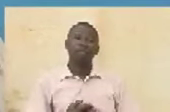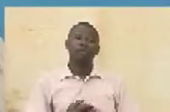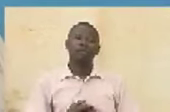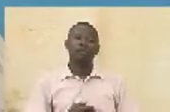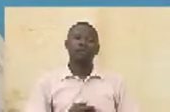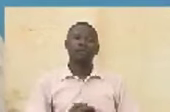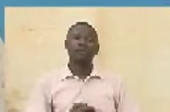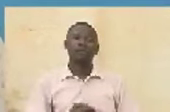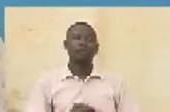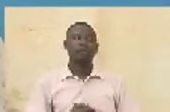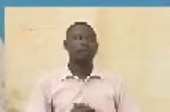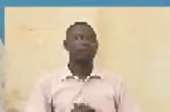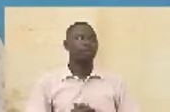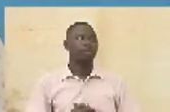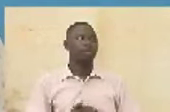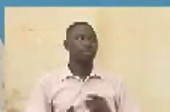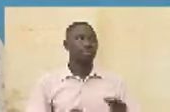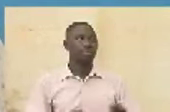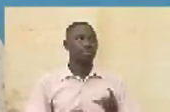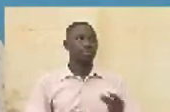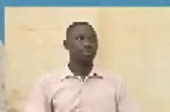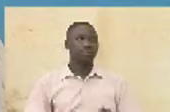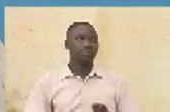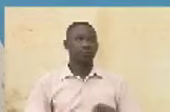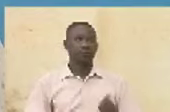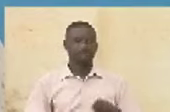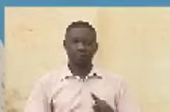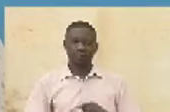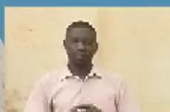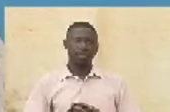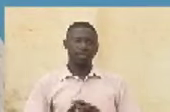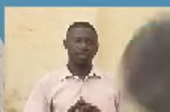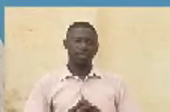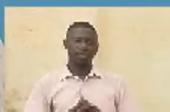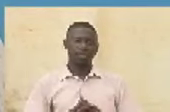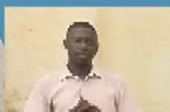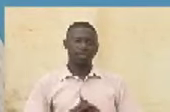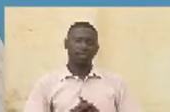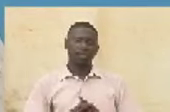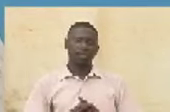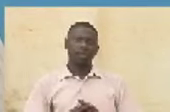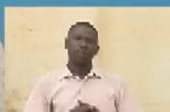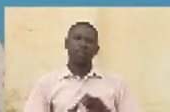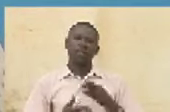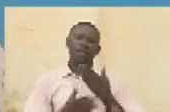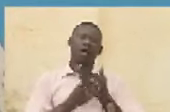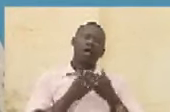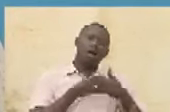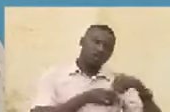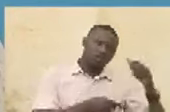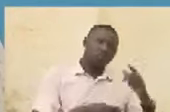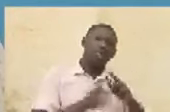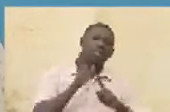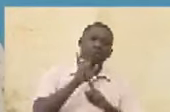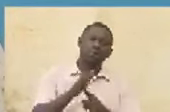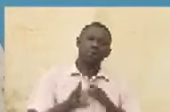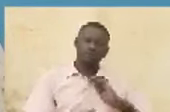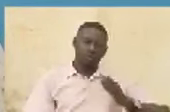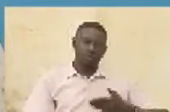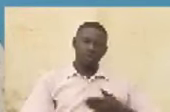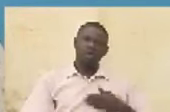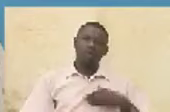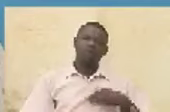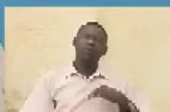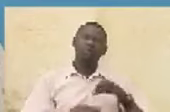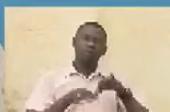fano ino la ka du ka mba fo ko yo soto ba fana afirin iba afirin outside if you are a woman they will take off